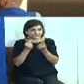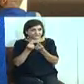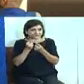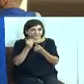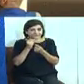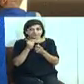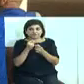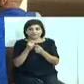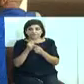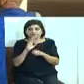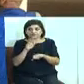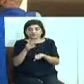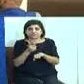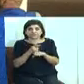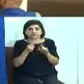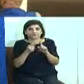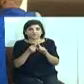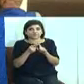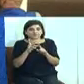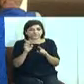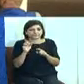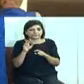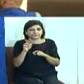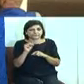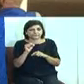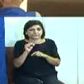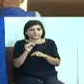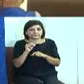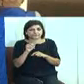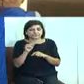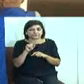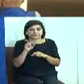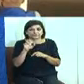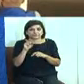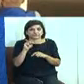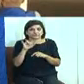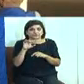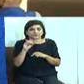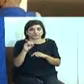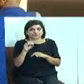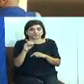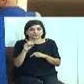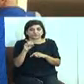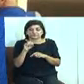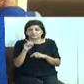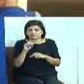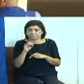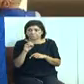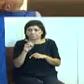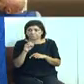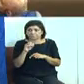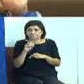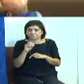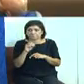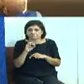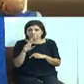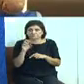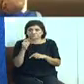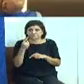place until they arrive, that being Dean is present, Antonio, Tony, Martinez is present,